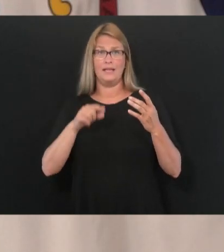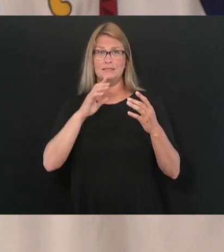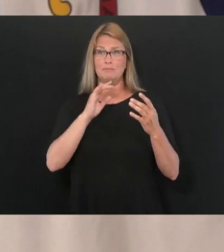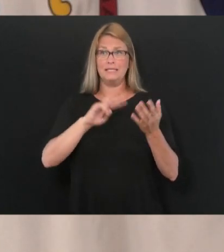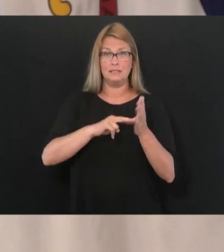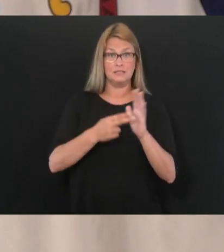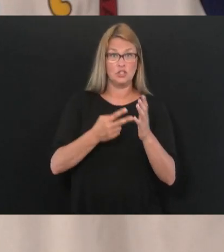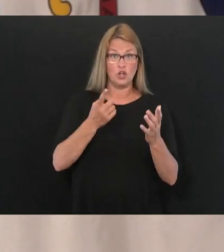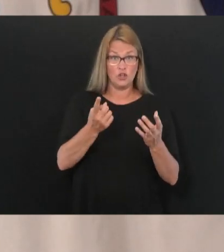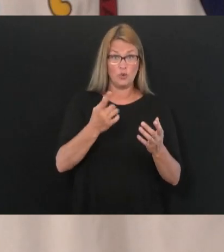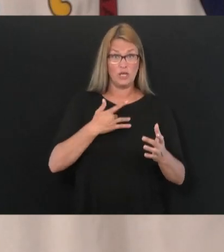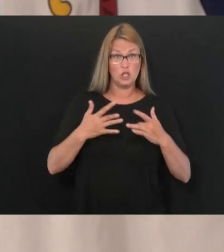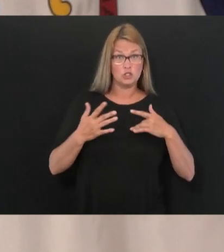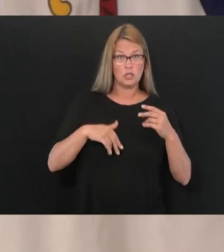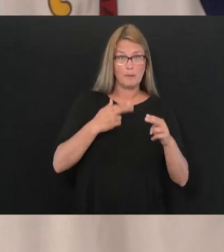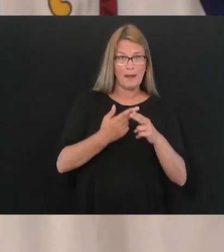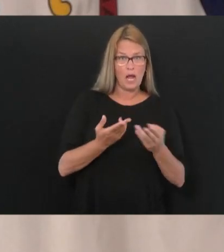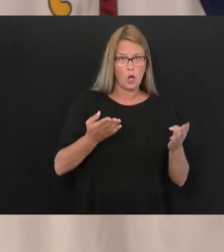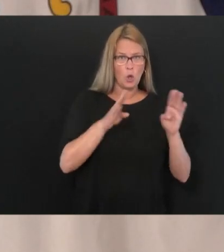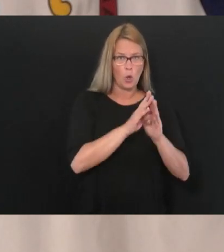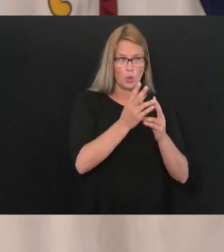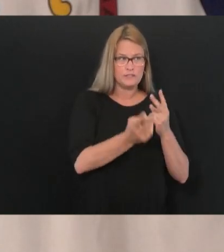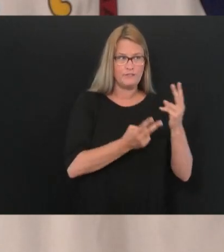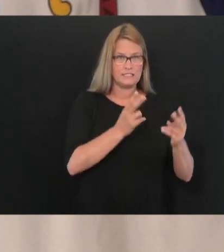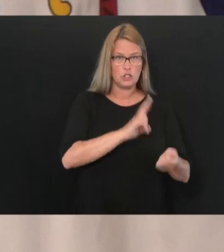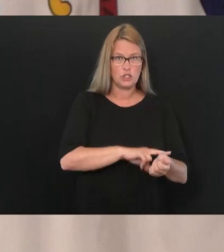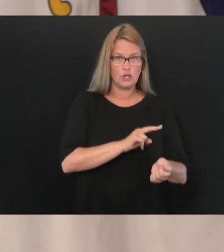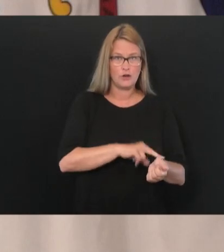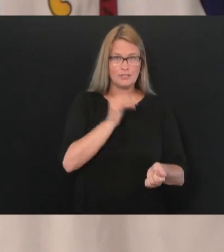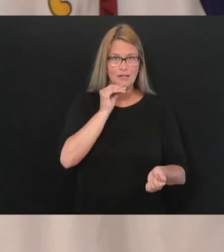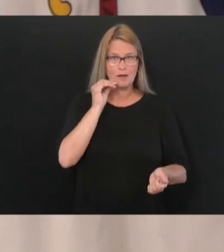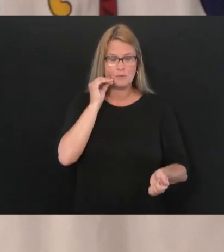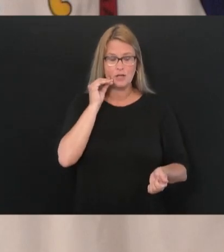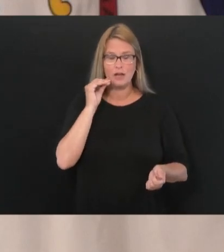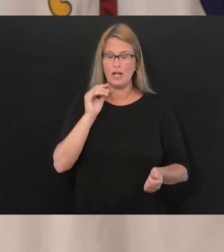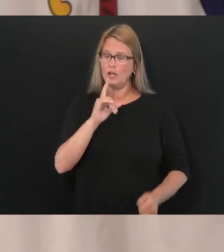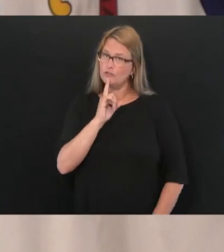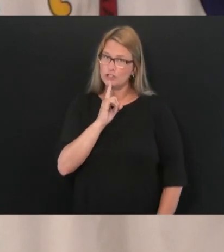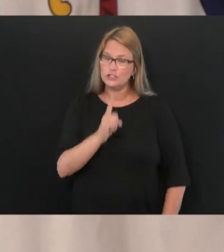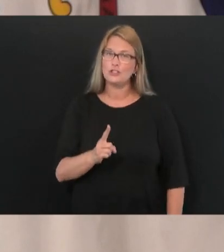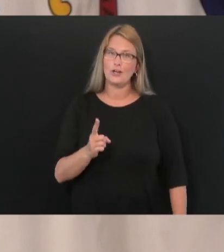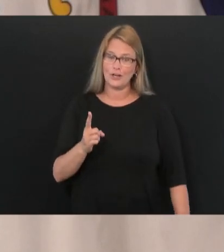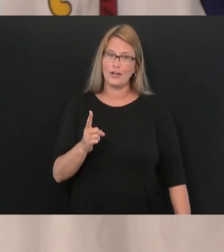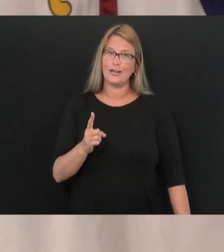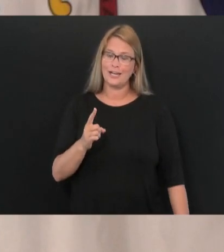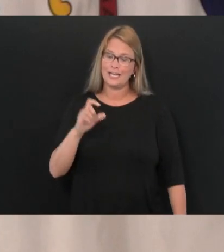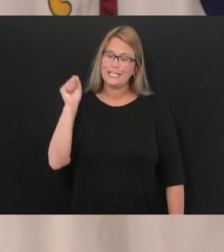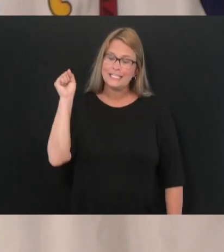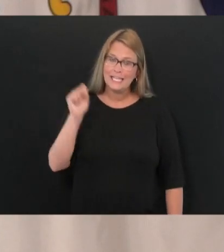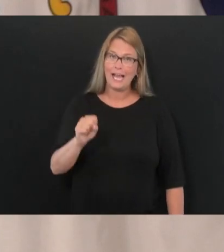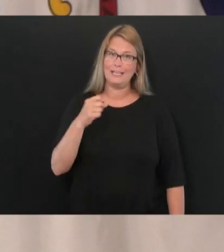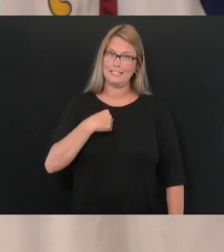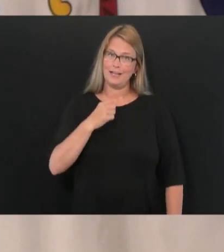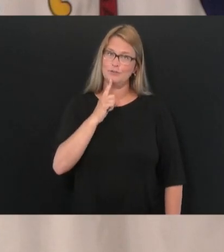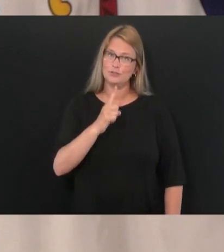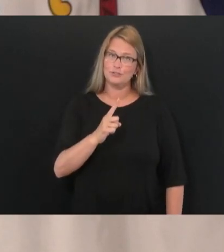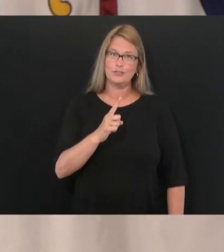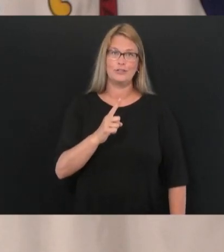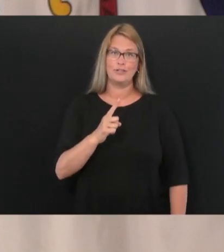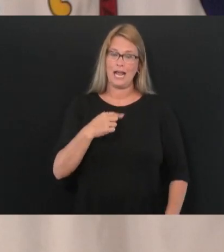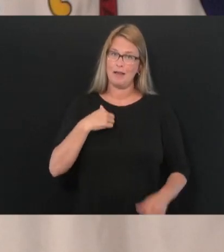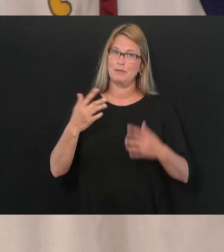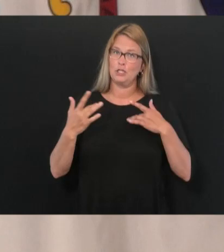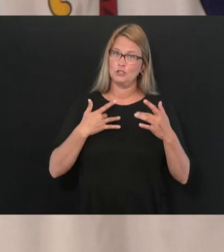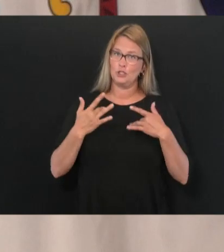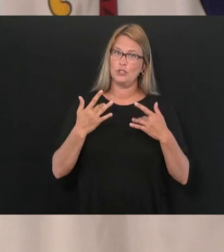closing visitation to our nursing homes? Are you concerned? Well, sure. I'm concerned about